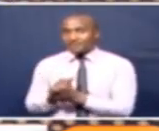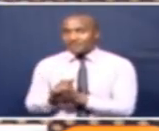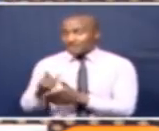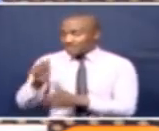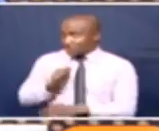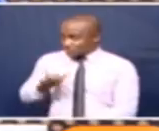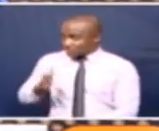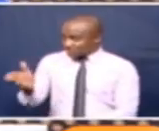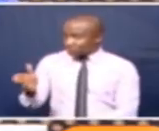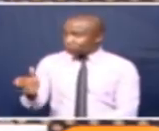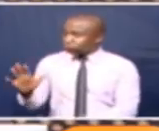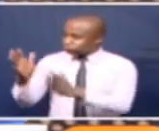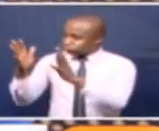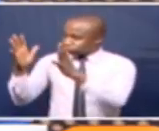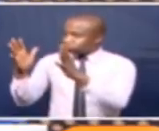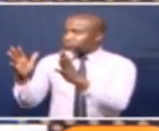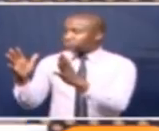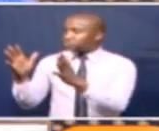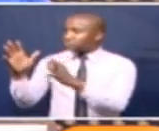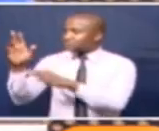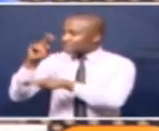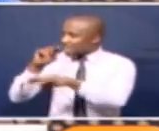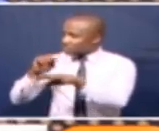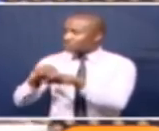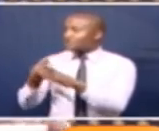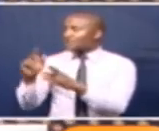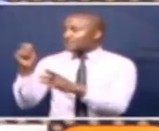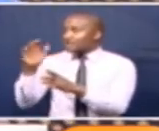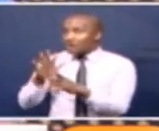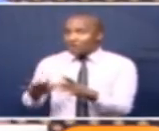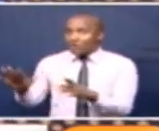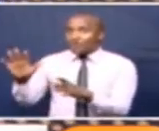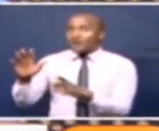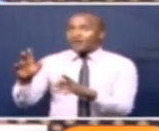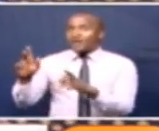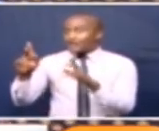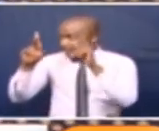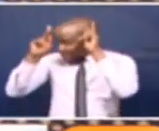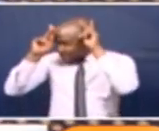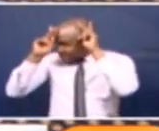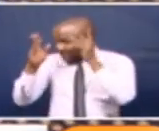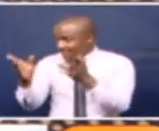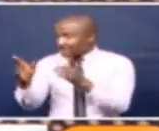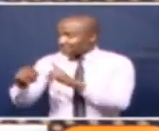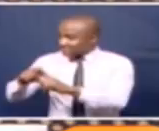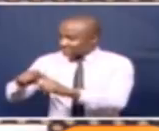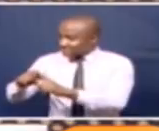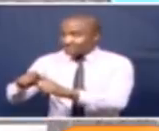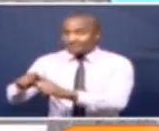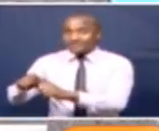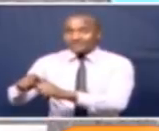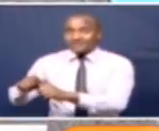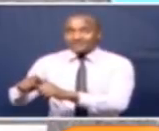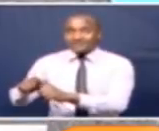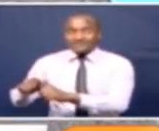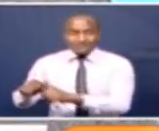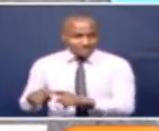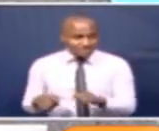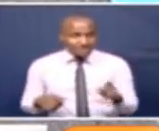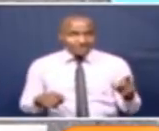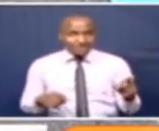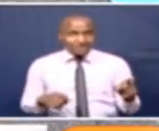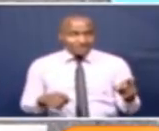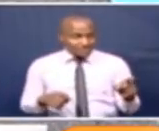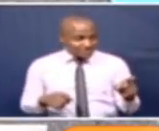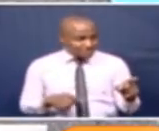is here. She's being celebrated nationally. The chicken in Kakamega are really, really dying as we speak. I've received a chicken. Oh, you